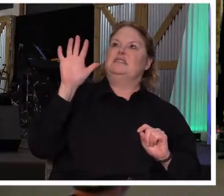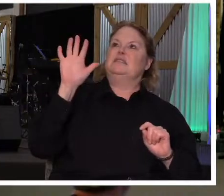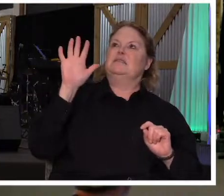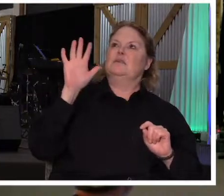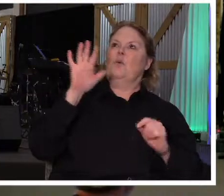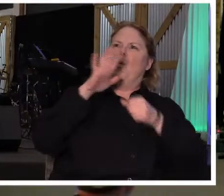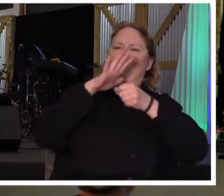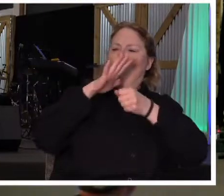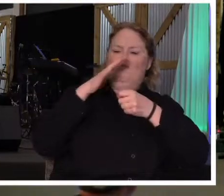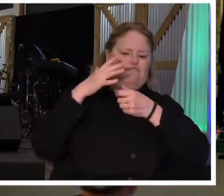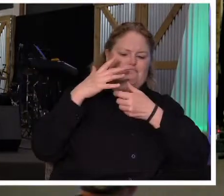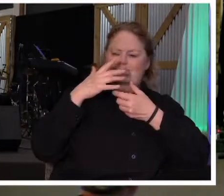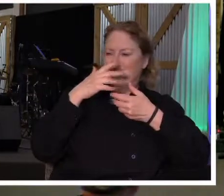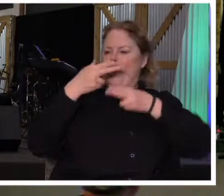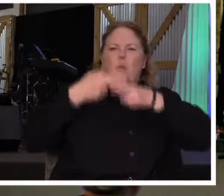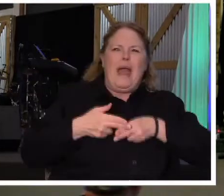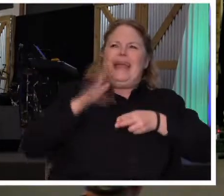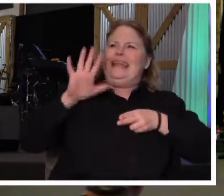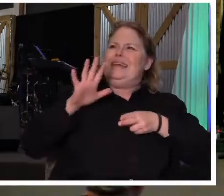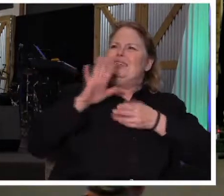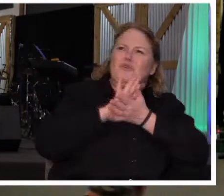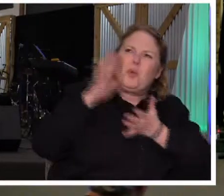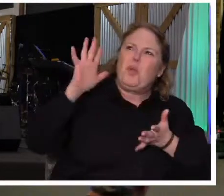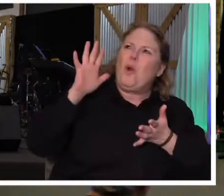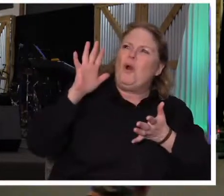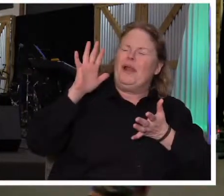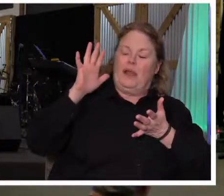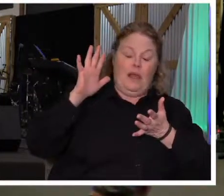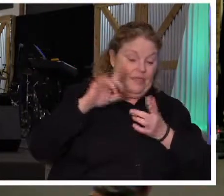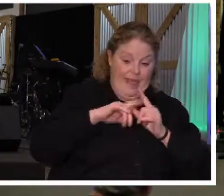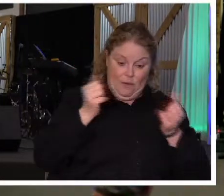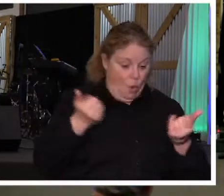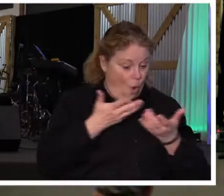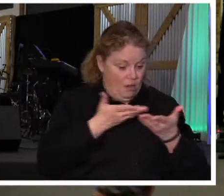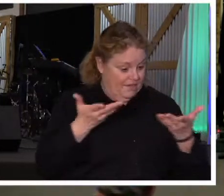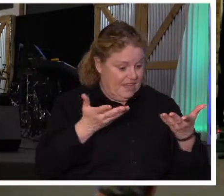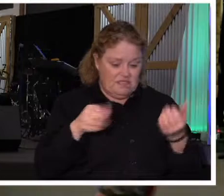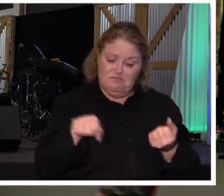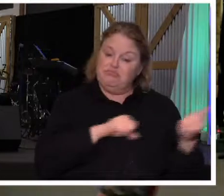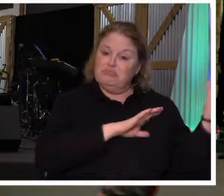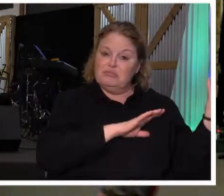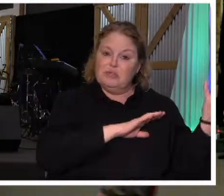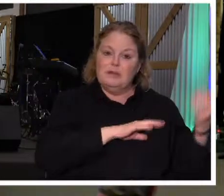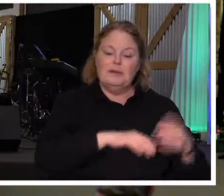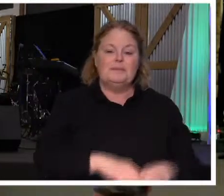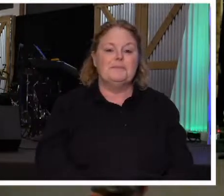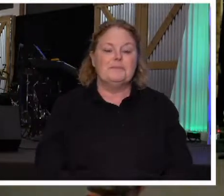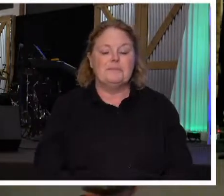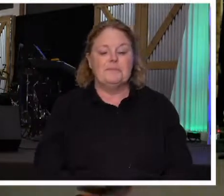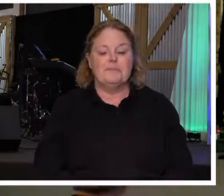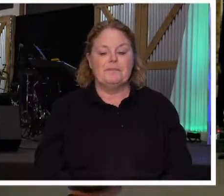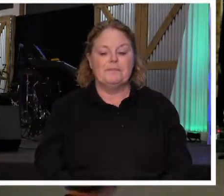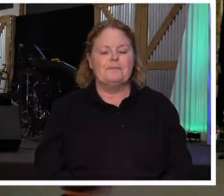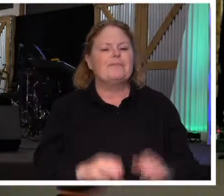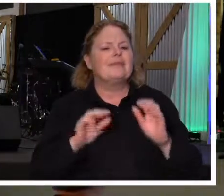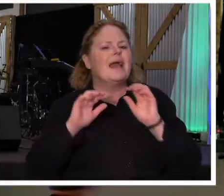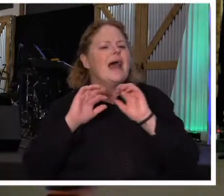question, how do you know that you have moved from God being just a concept to reality?